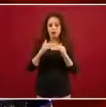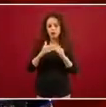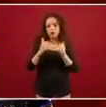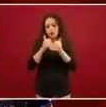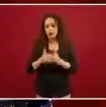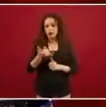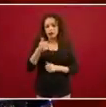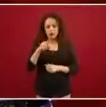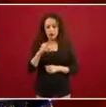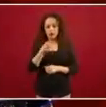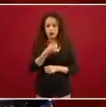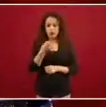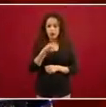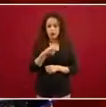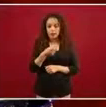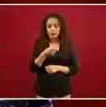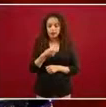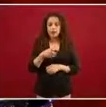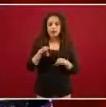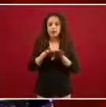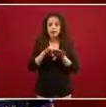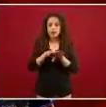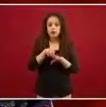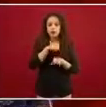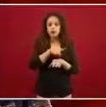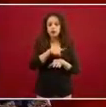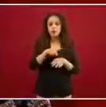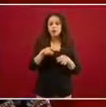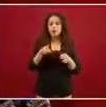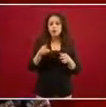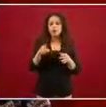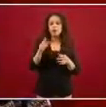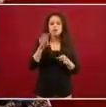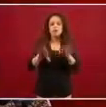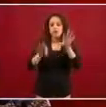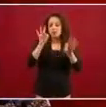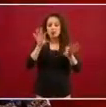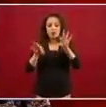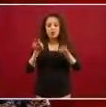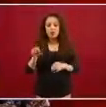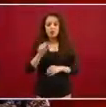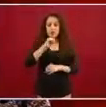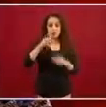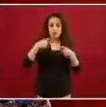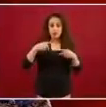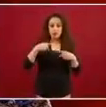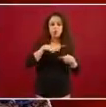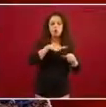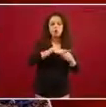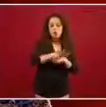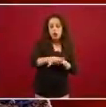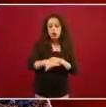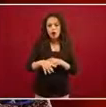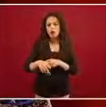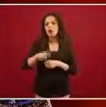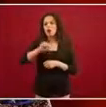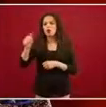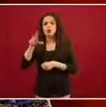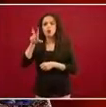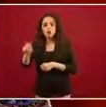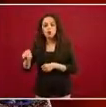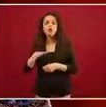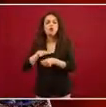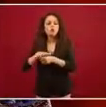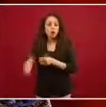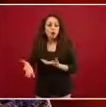people haven't quite understood how this process of gradually lifting the restrictions is going to happen.